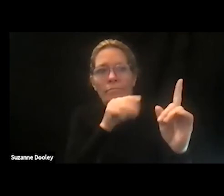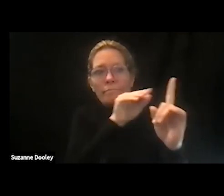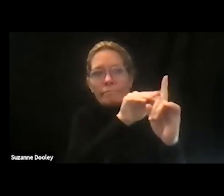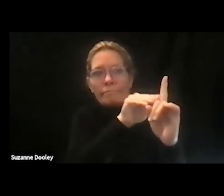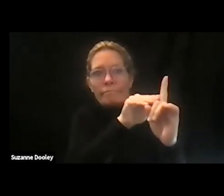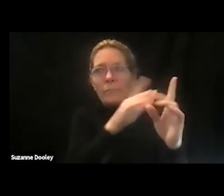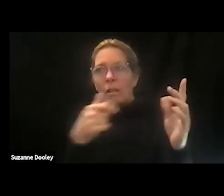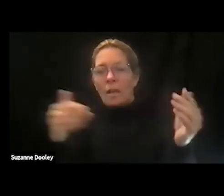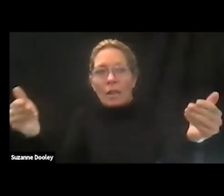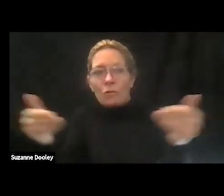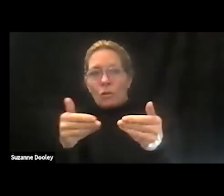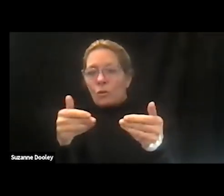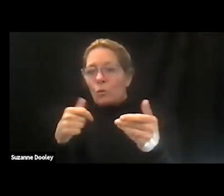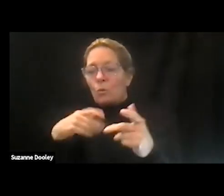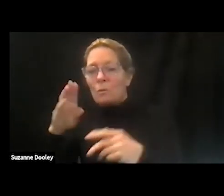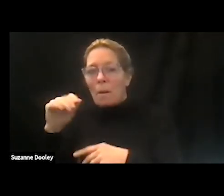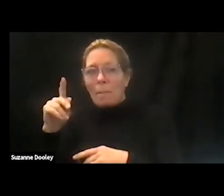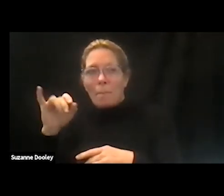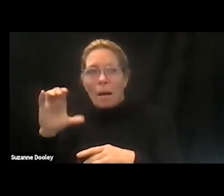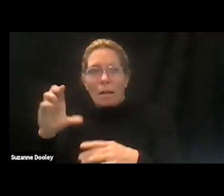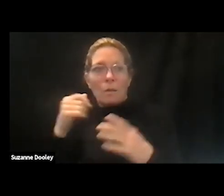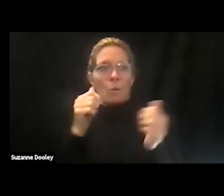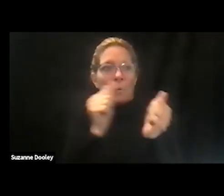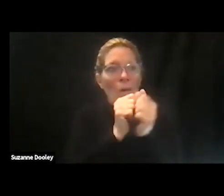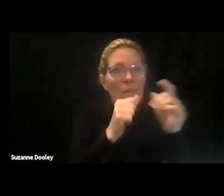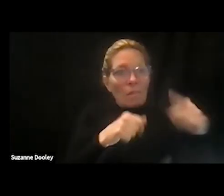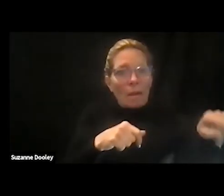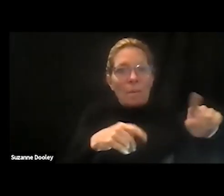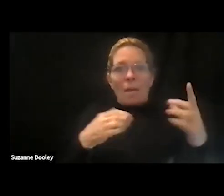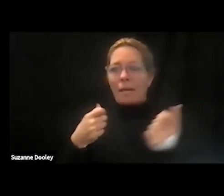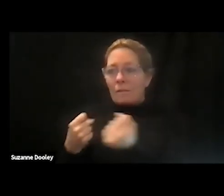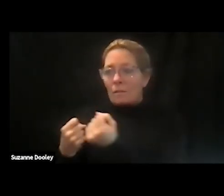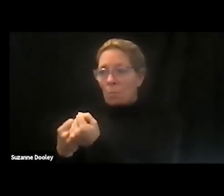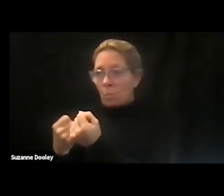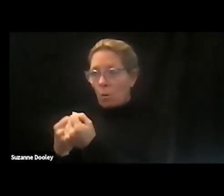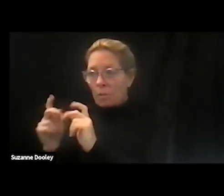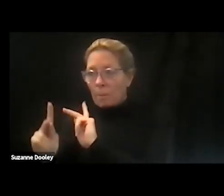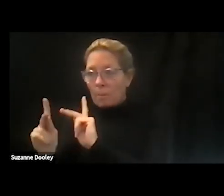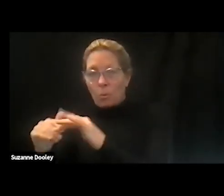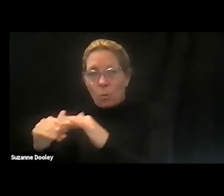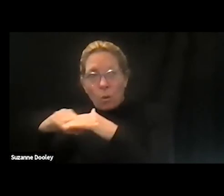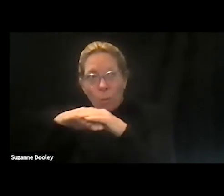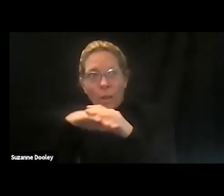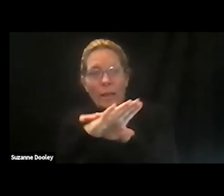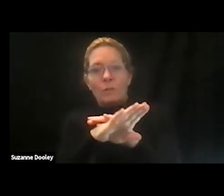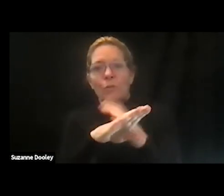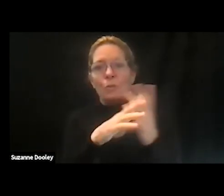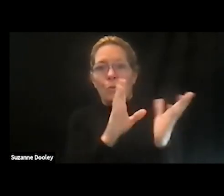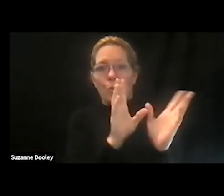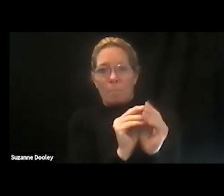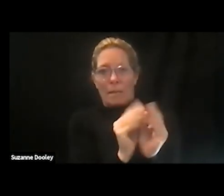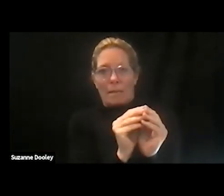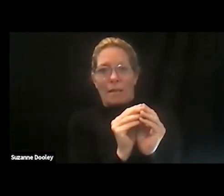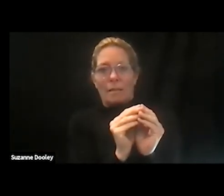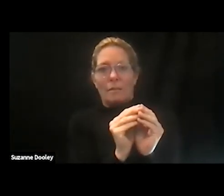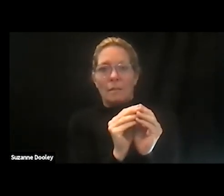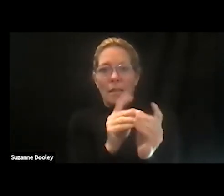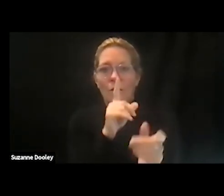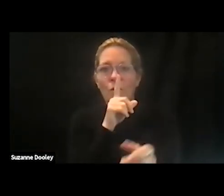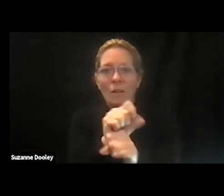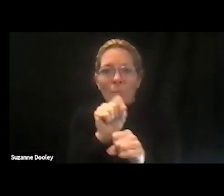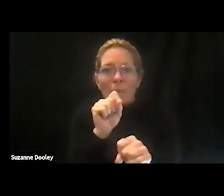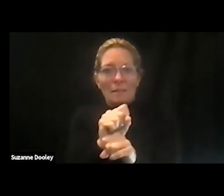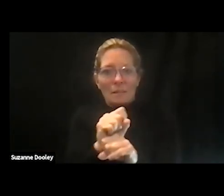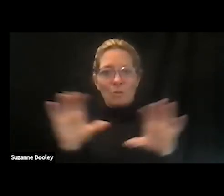those introductions and be ready to support those individuals going into those conversations. You know, it's putting your money where your